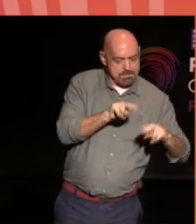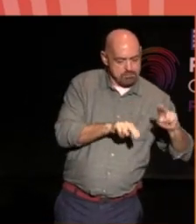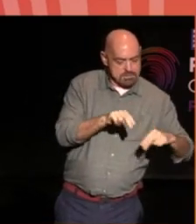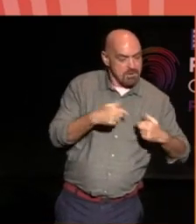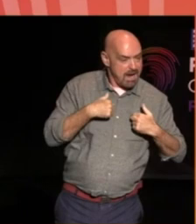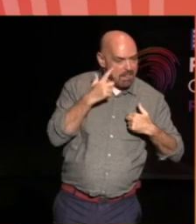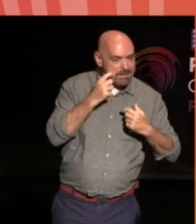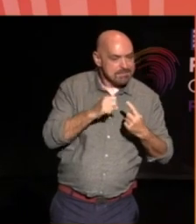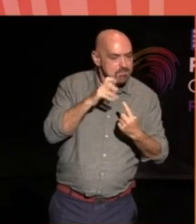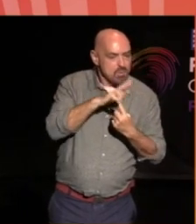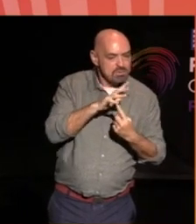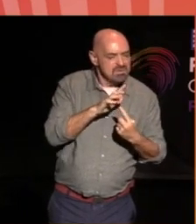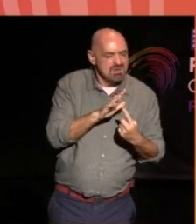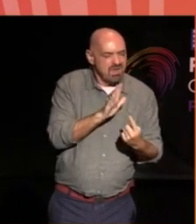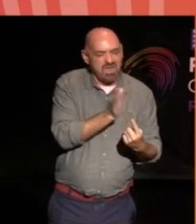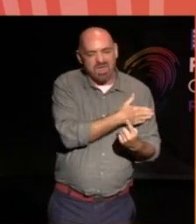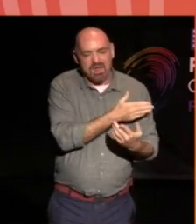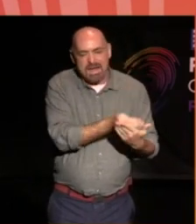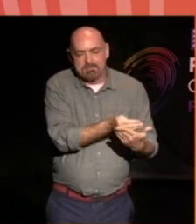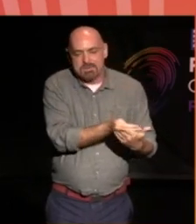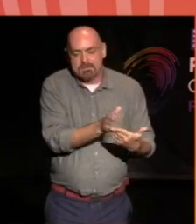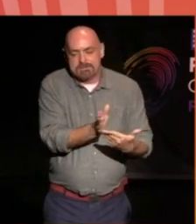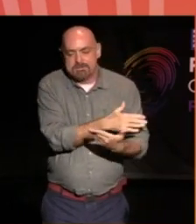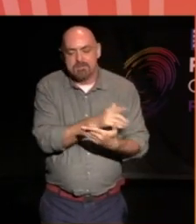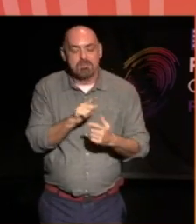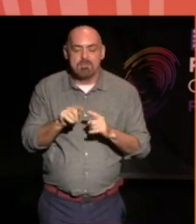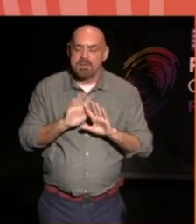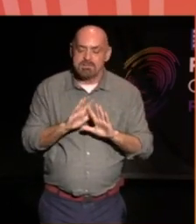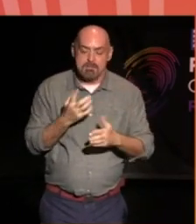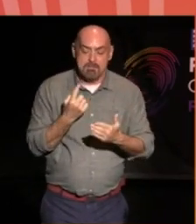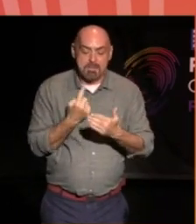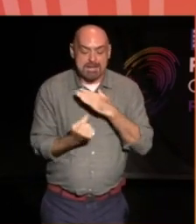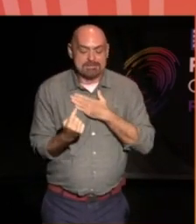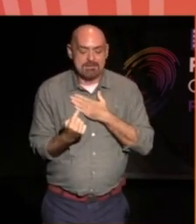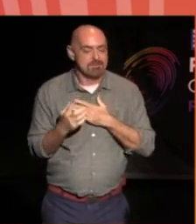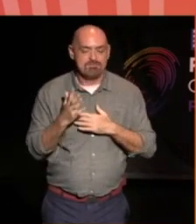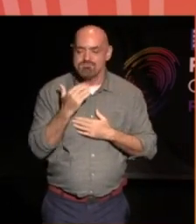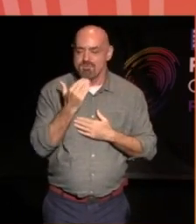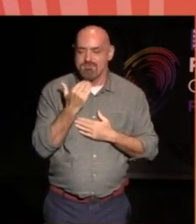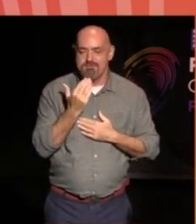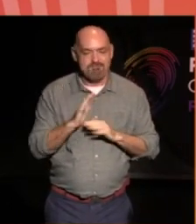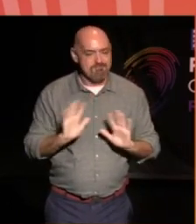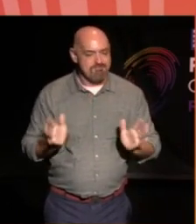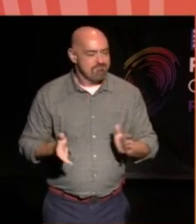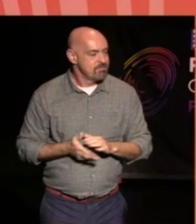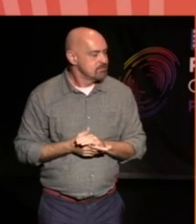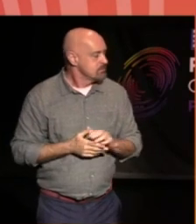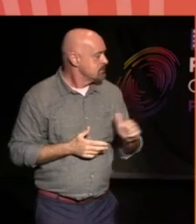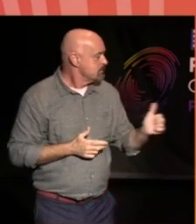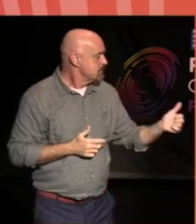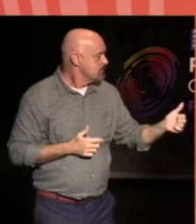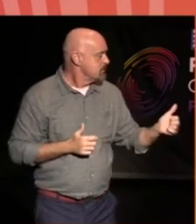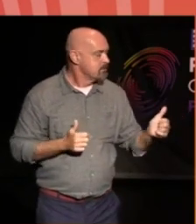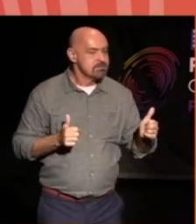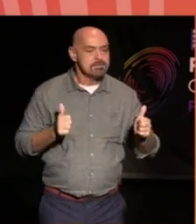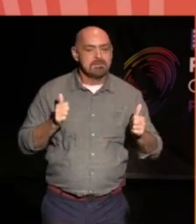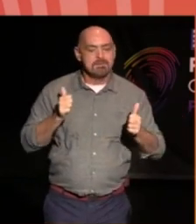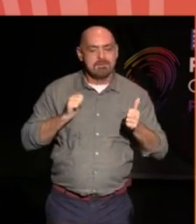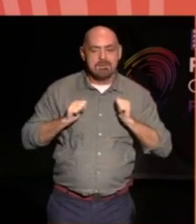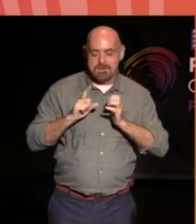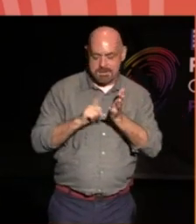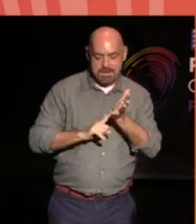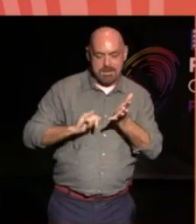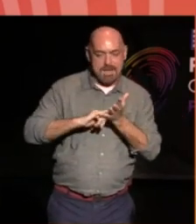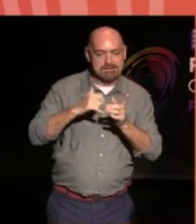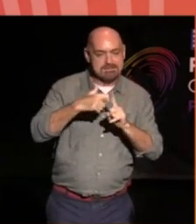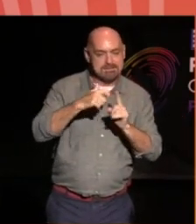in fact, because otherwise you don't know where you are, but it's not going to be enough by itself. Excellent, thank you. I'm very proud that Ellis Kitchen was one of the UK's